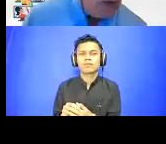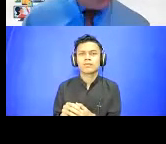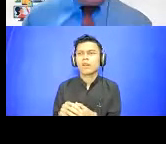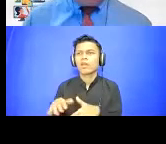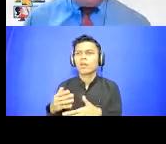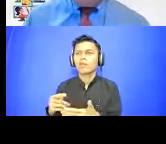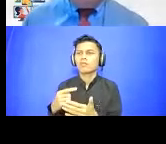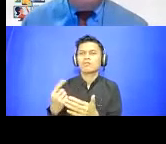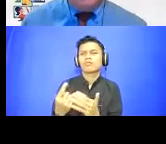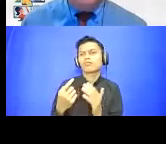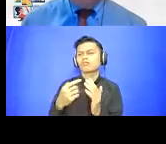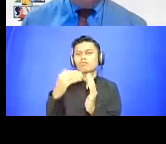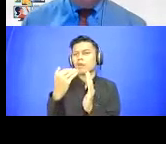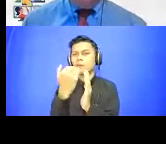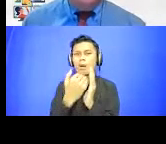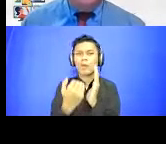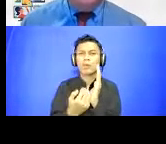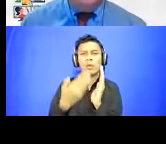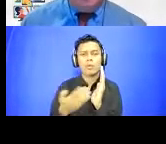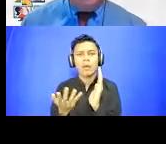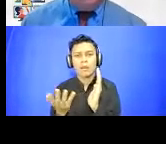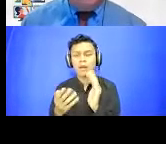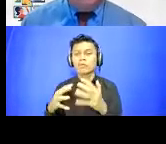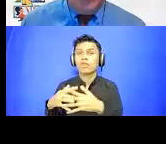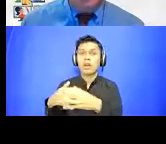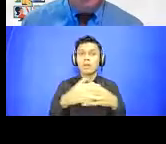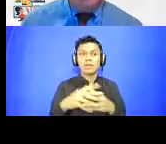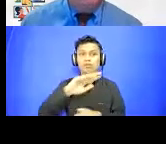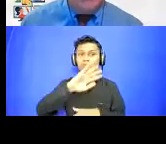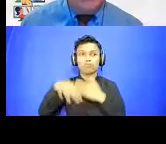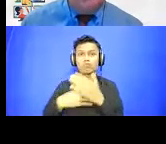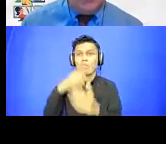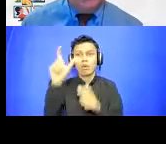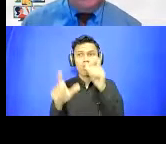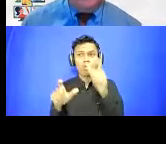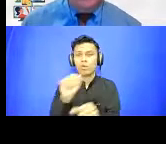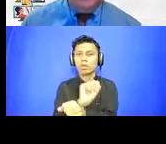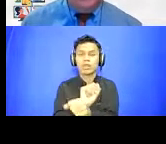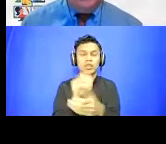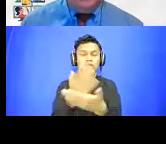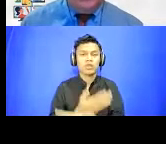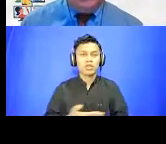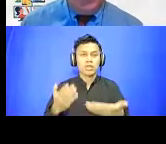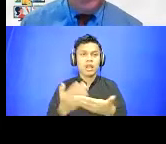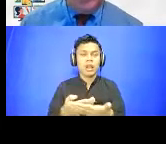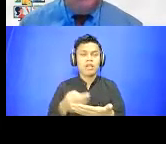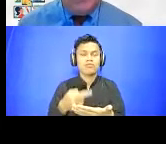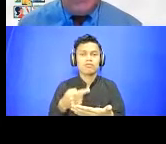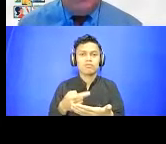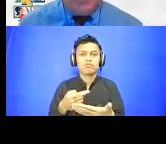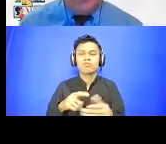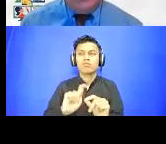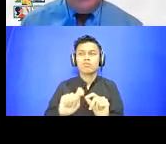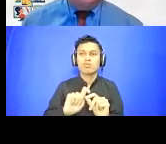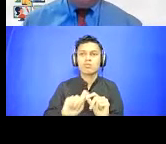workers, all child welfare professionals use what we call a social media policy. A social